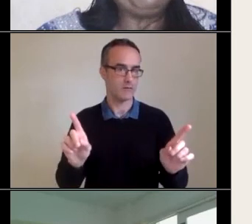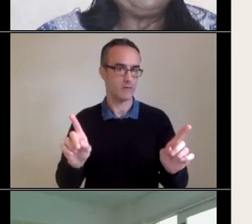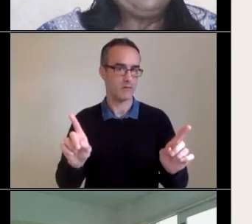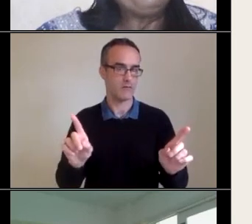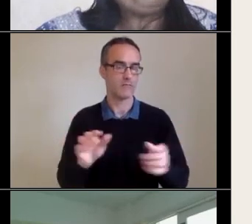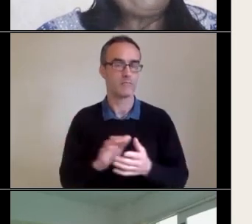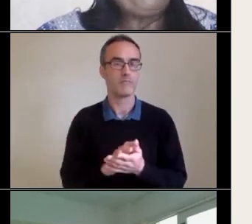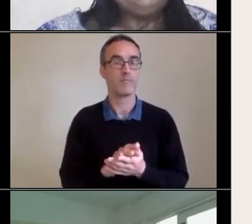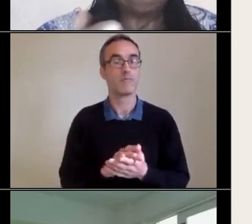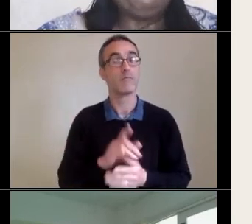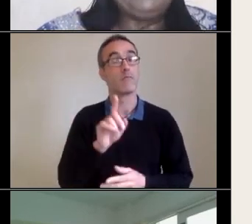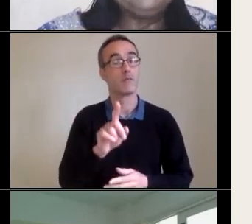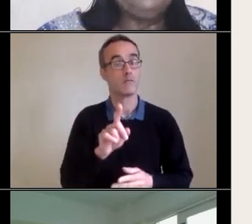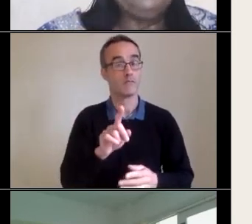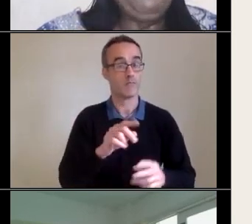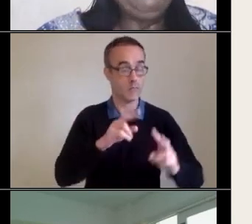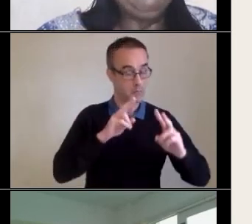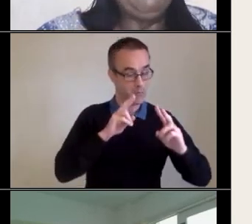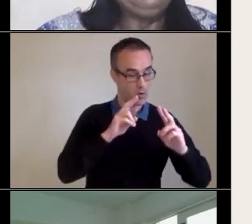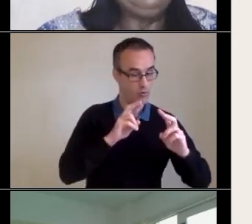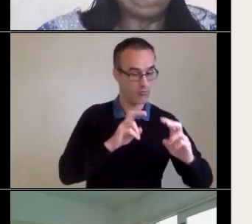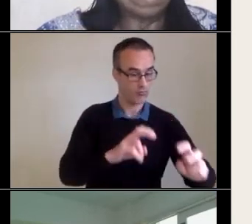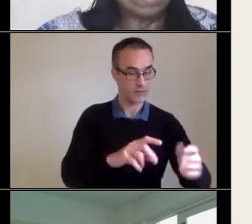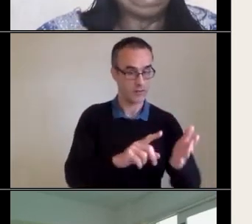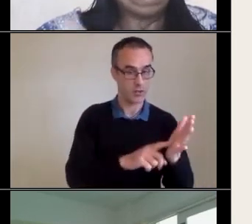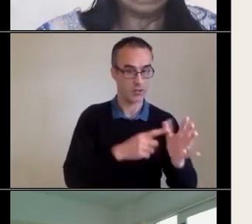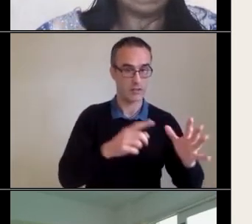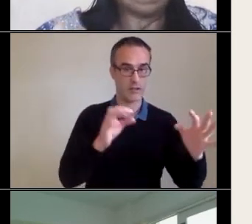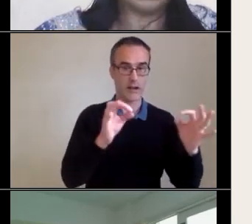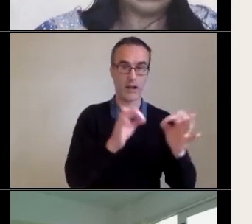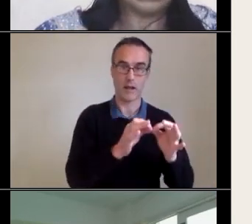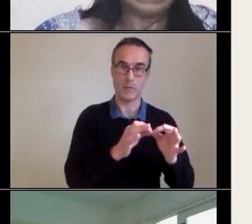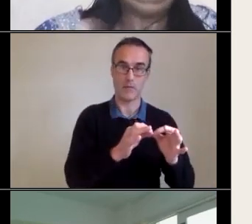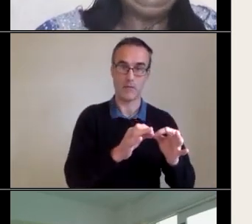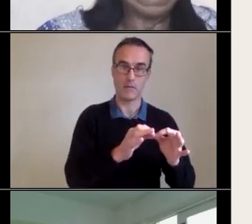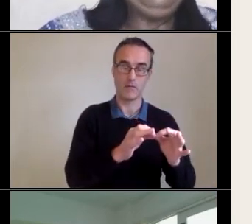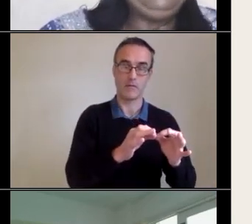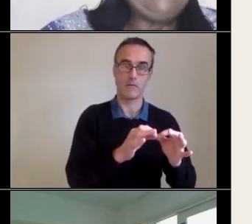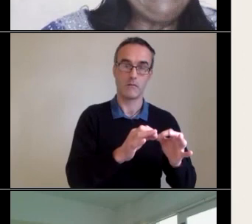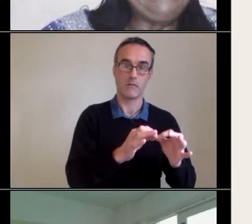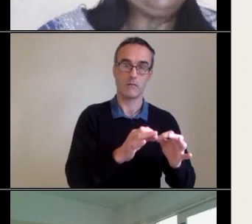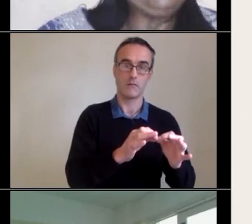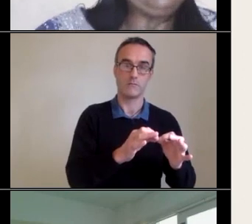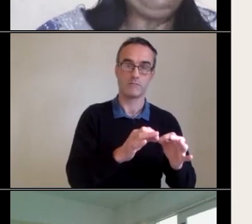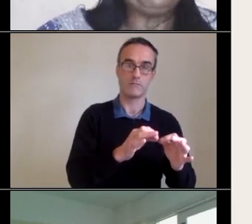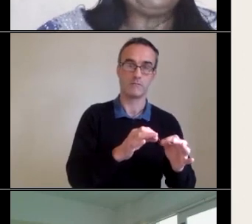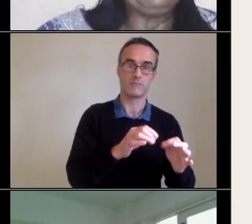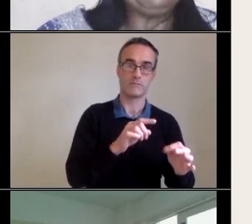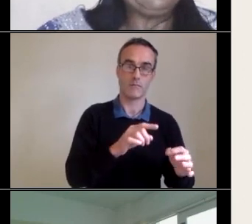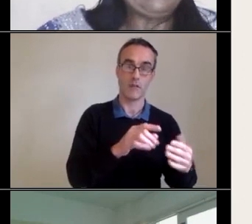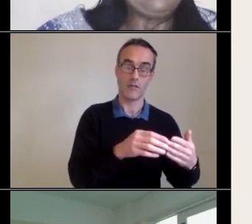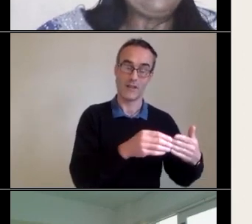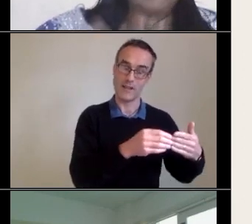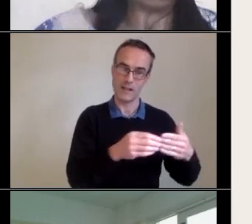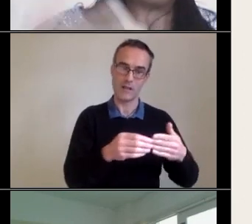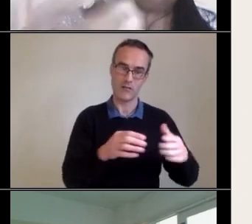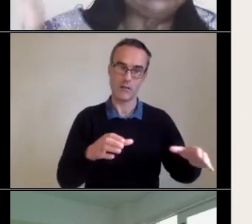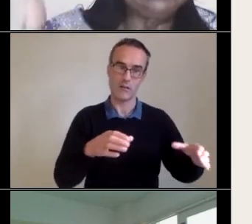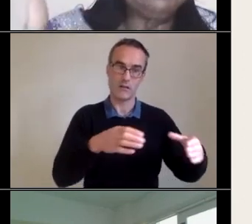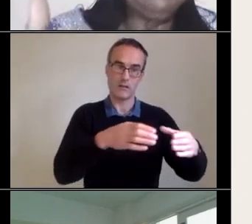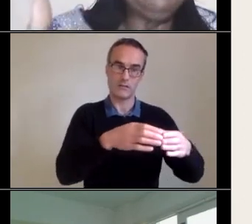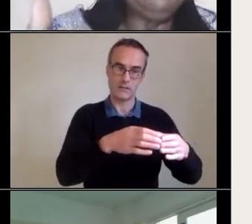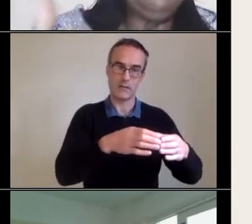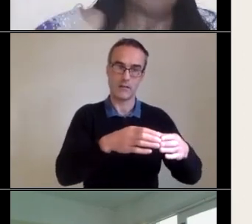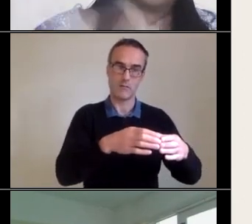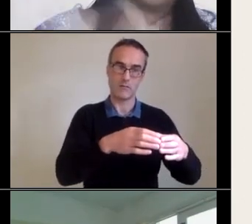lab, where a supervisor or the leader in the team has a